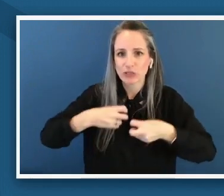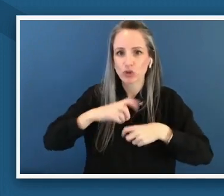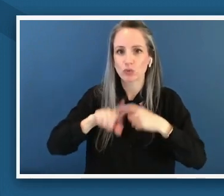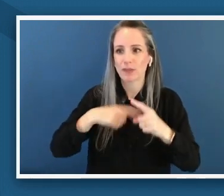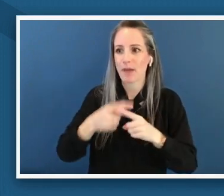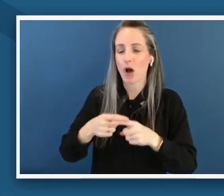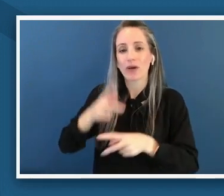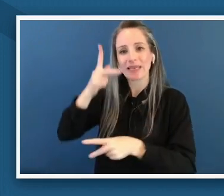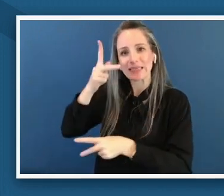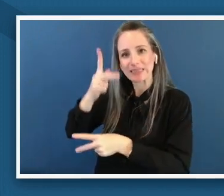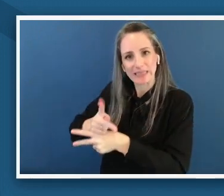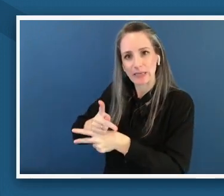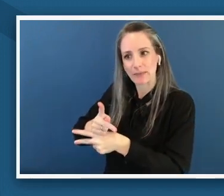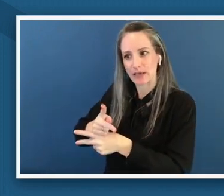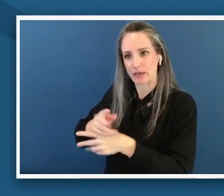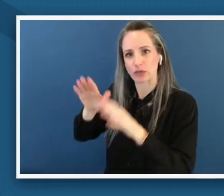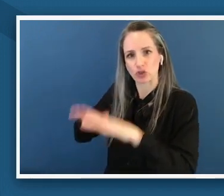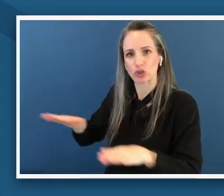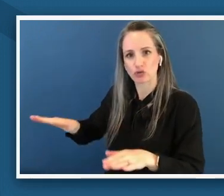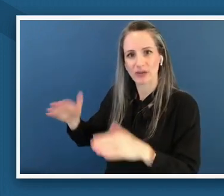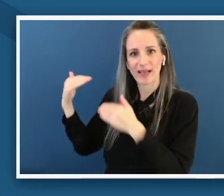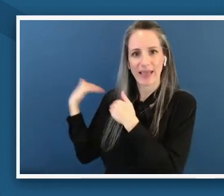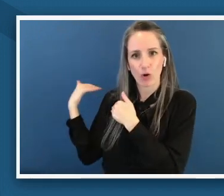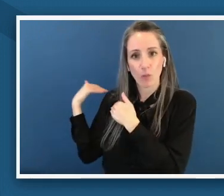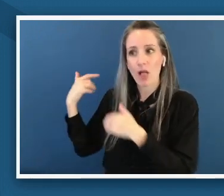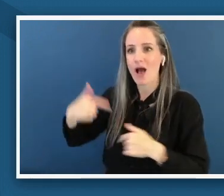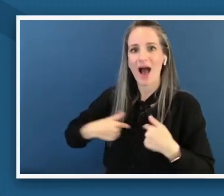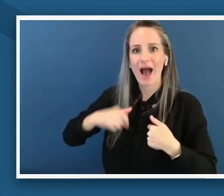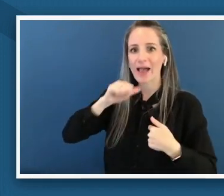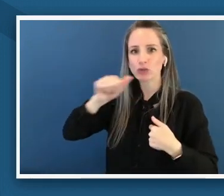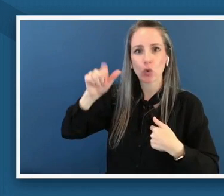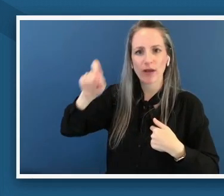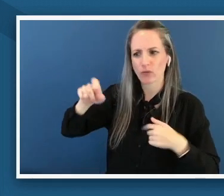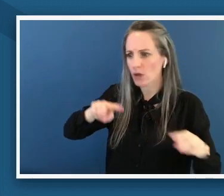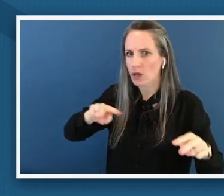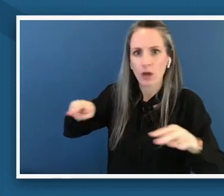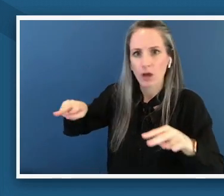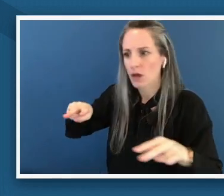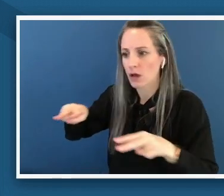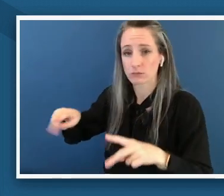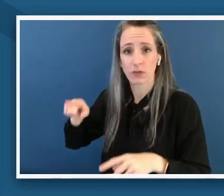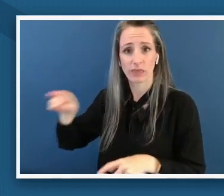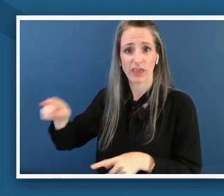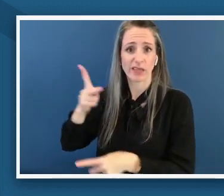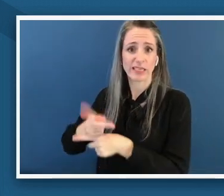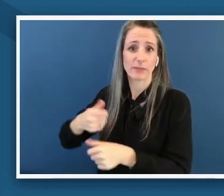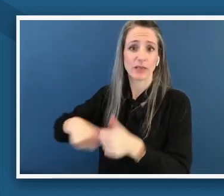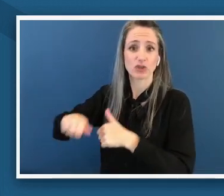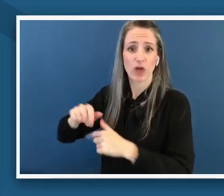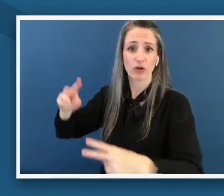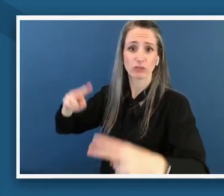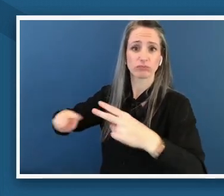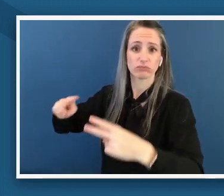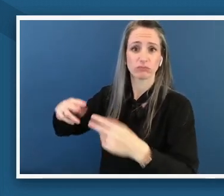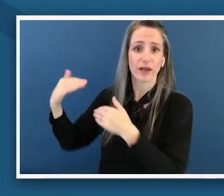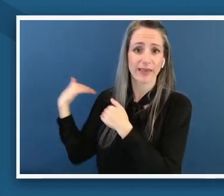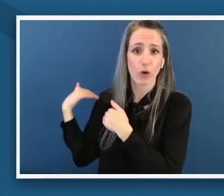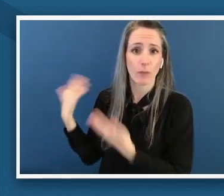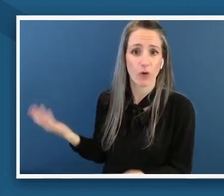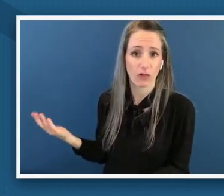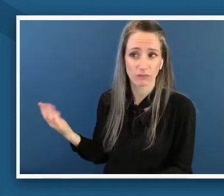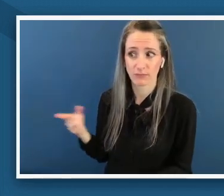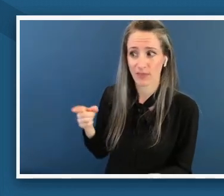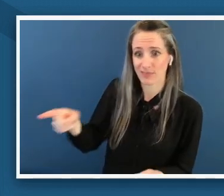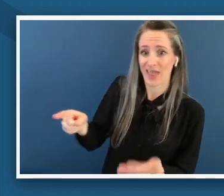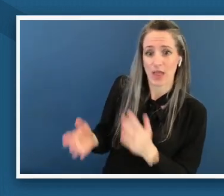things. Sure. They hold each other accountable. And what better way to allow them to run the classroom? I tell the kids